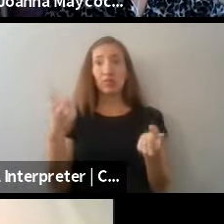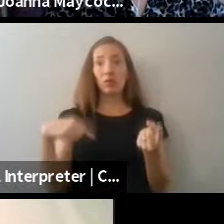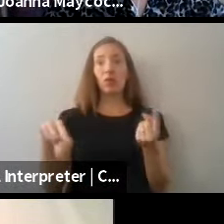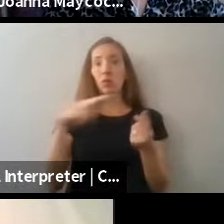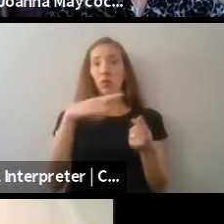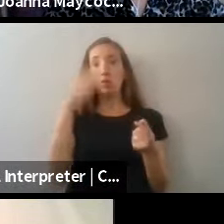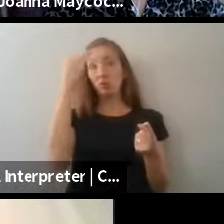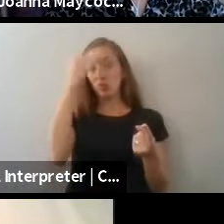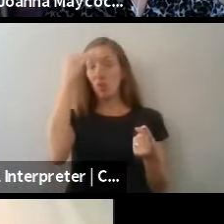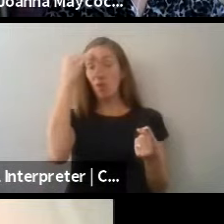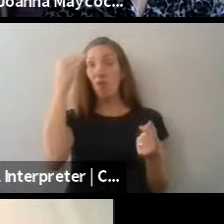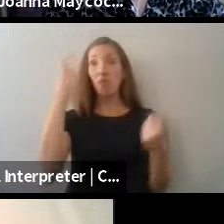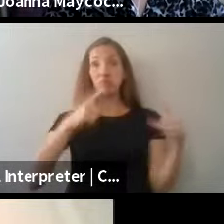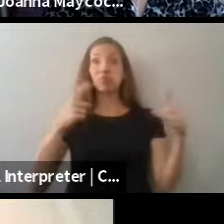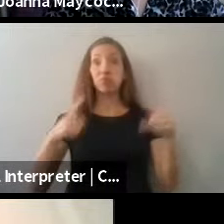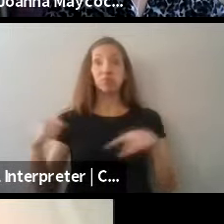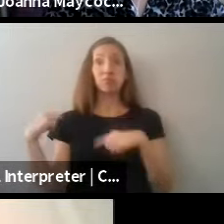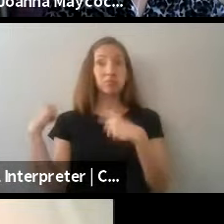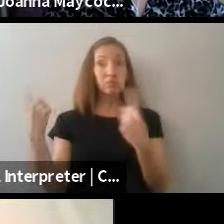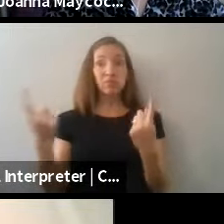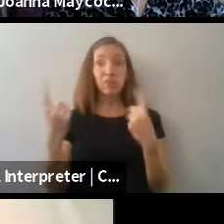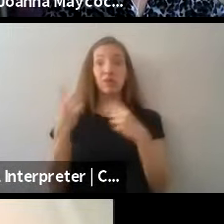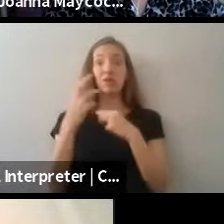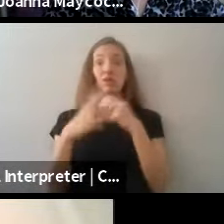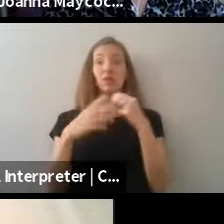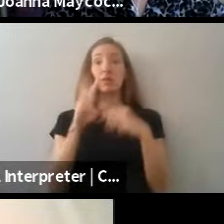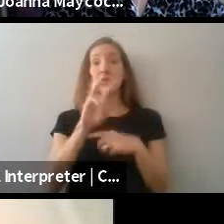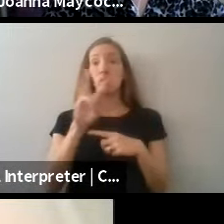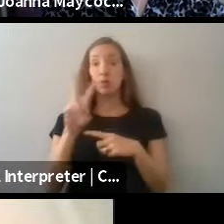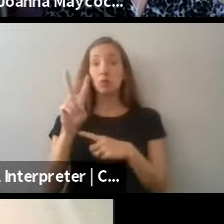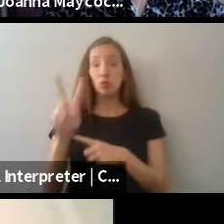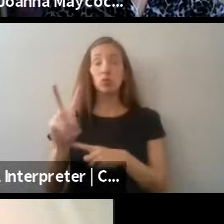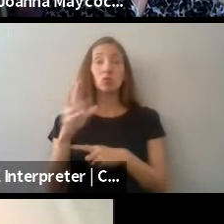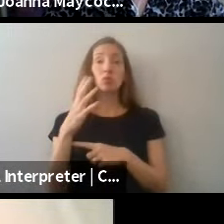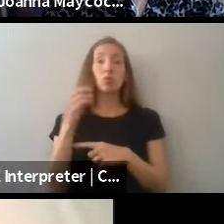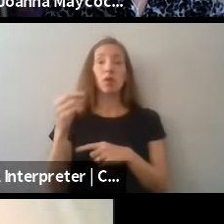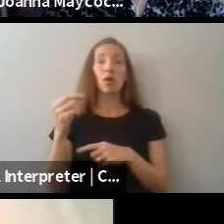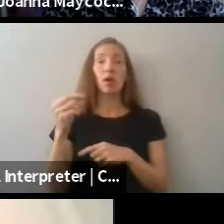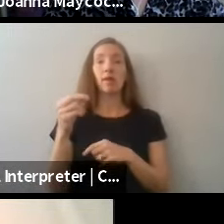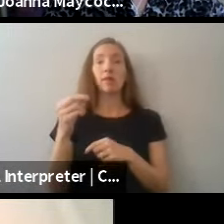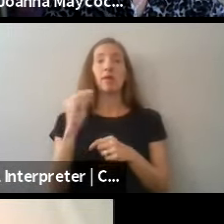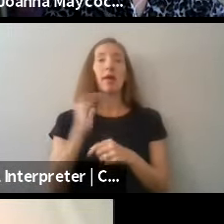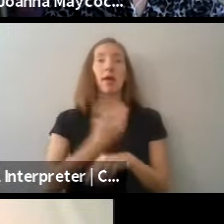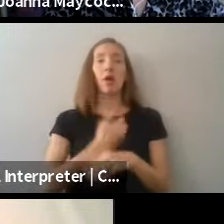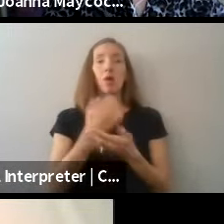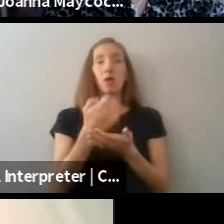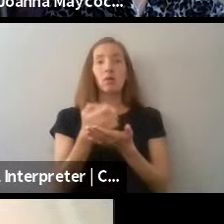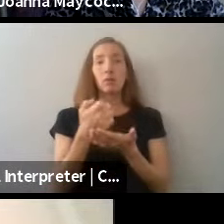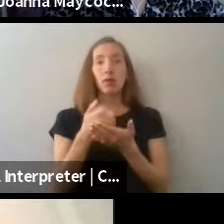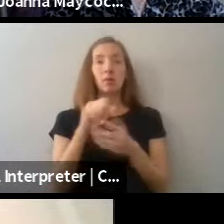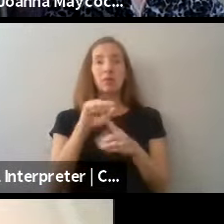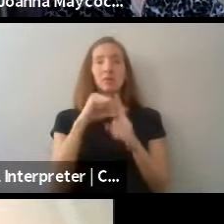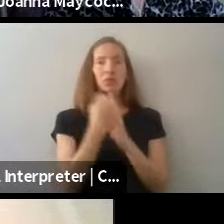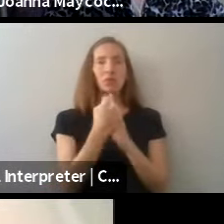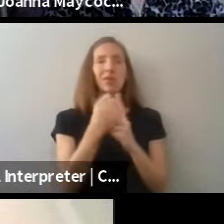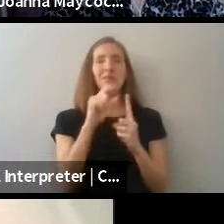probably since World War II, and where our economic situation is